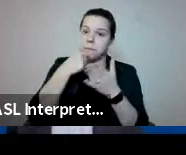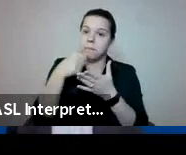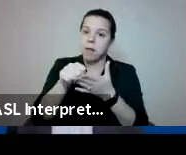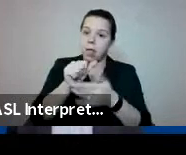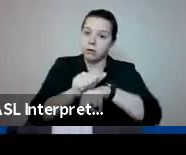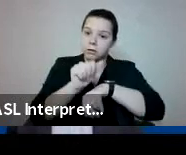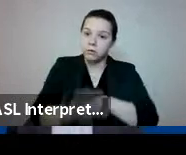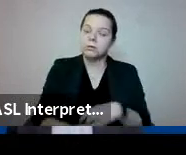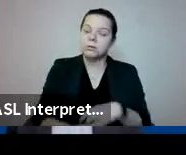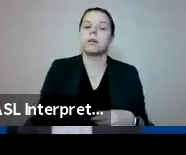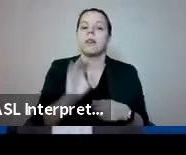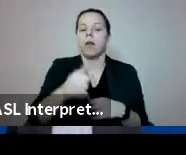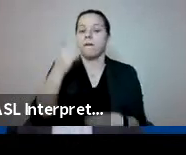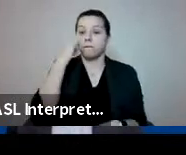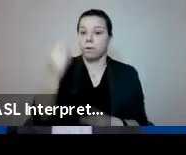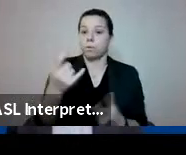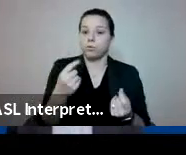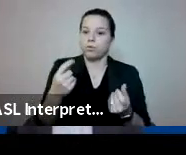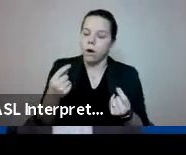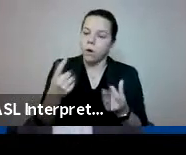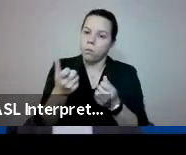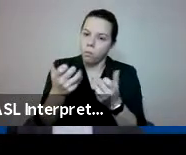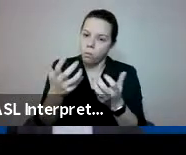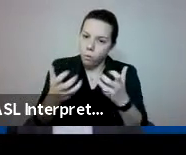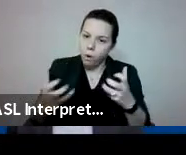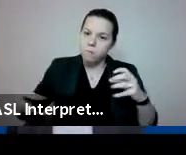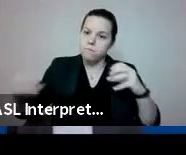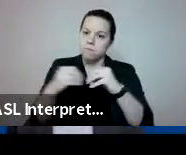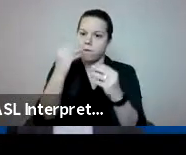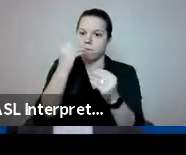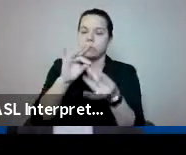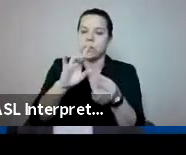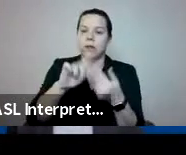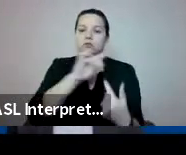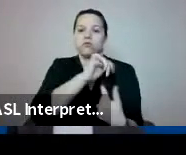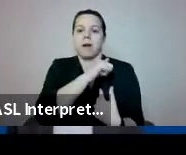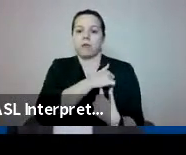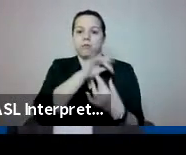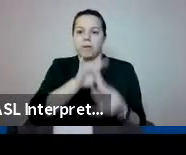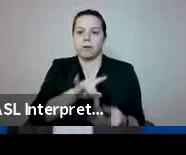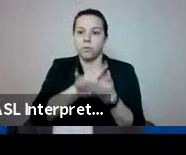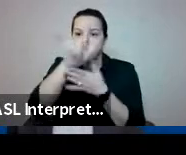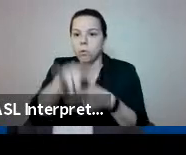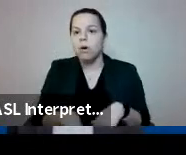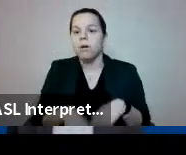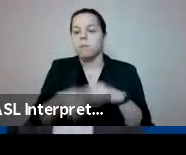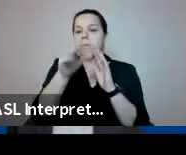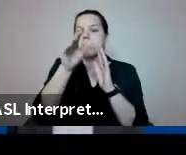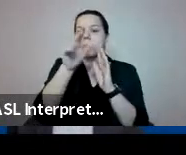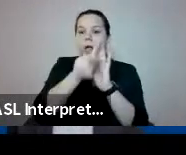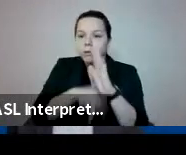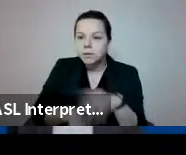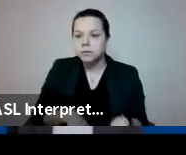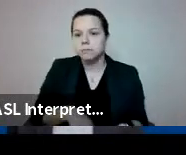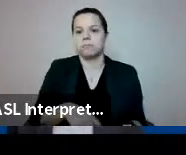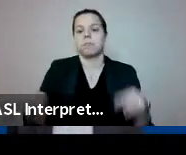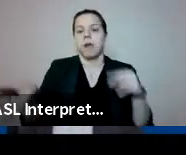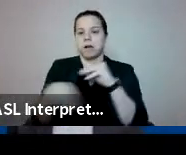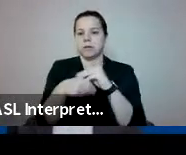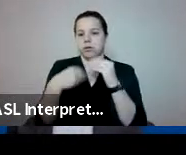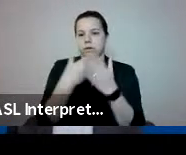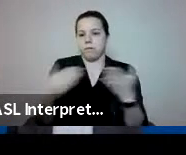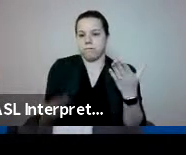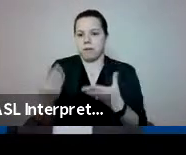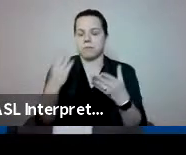phone survey was designed to obtain further information about attitudes toward airports and airport policies and to explore additional factors that may